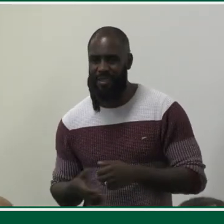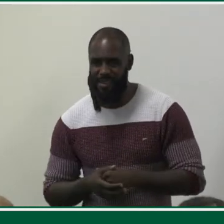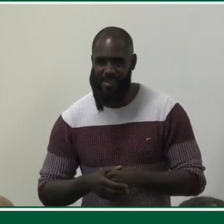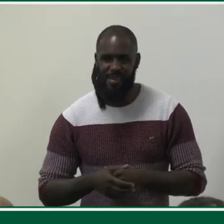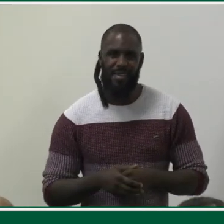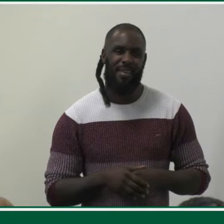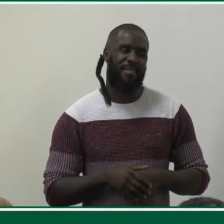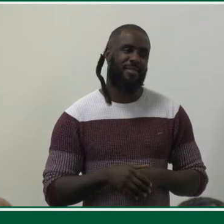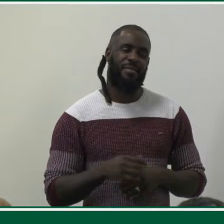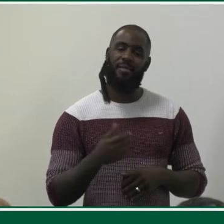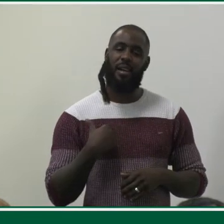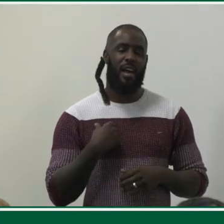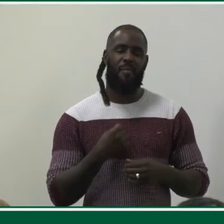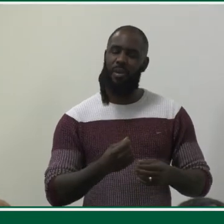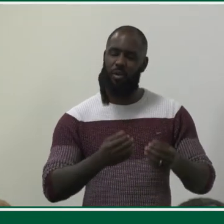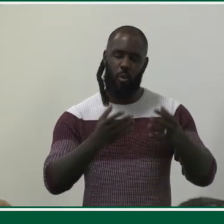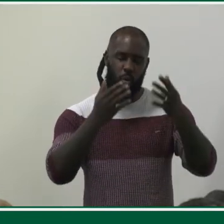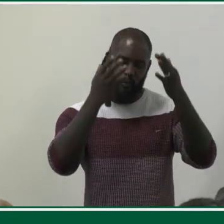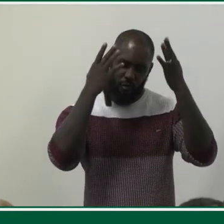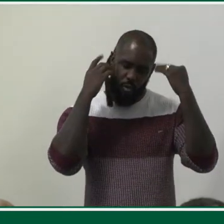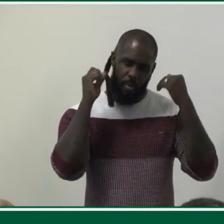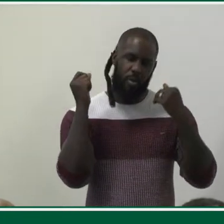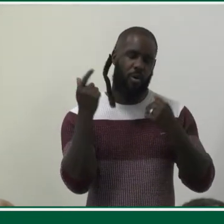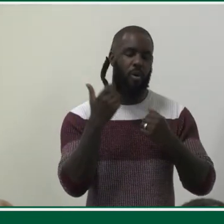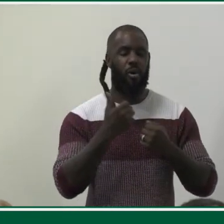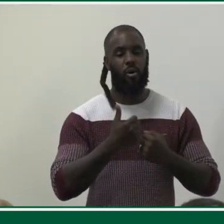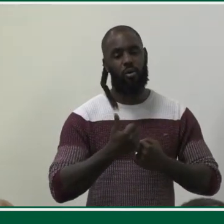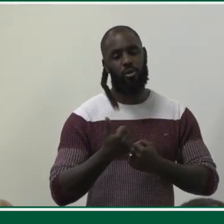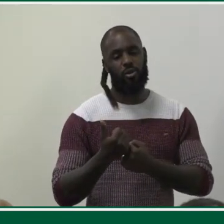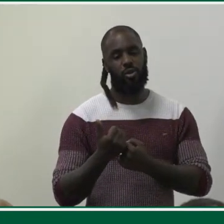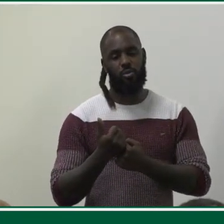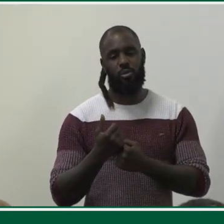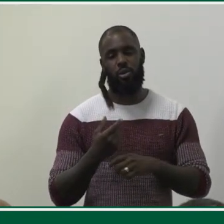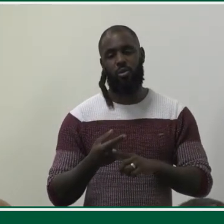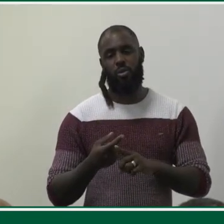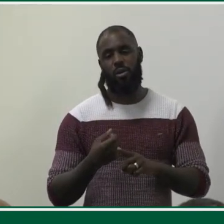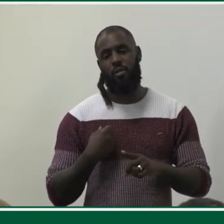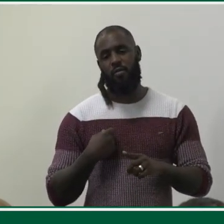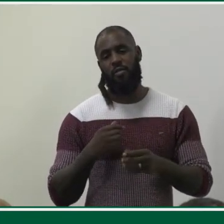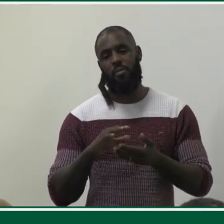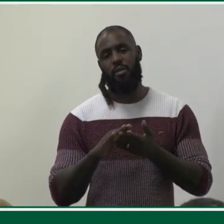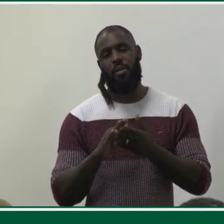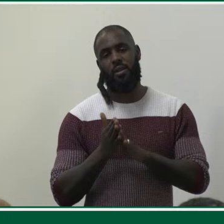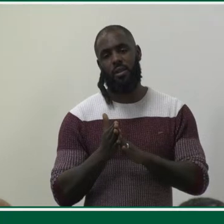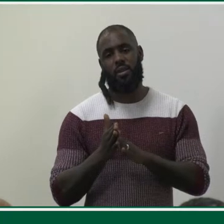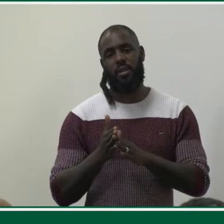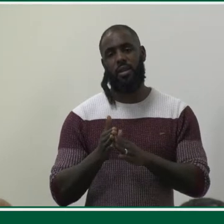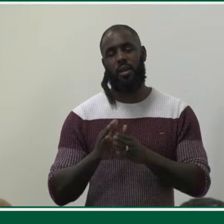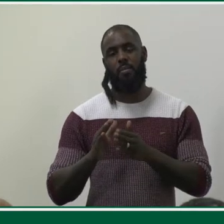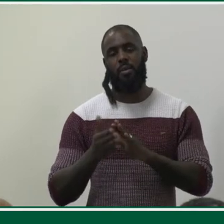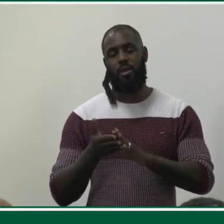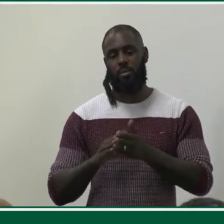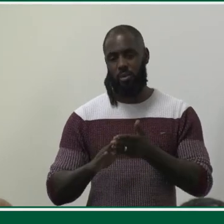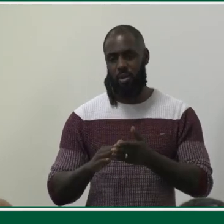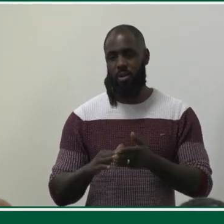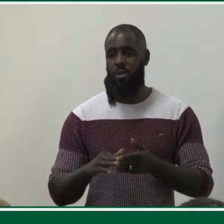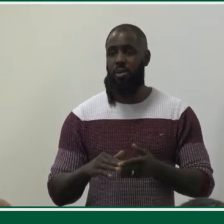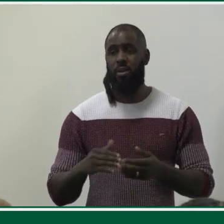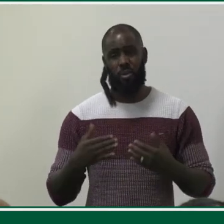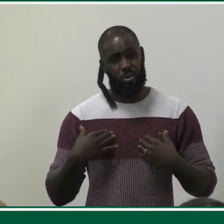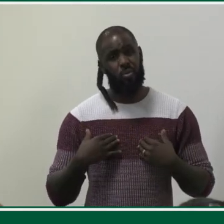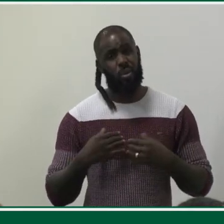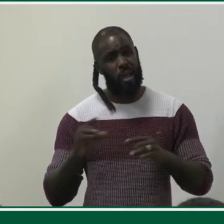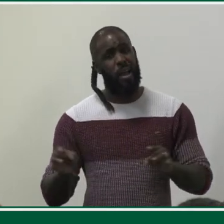Yeah, I have been overwhelmed with all of the support that we have received from the campus community. Now, we have received some hate as